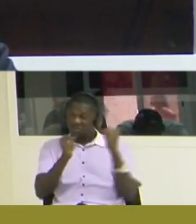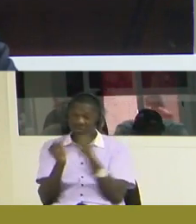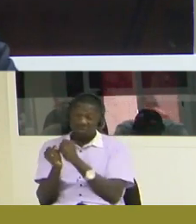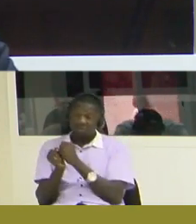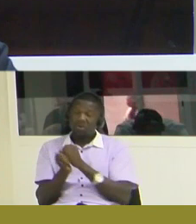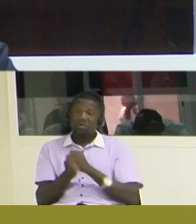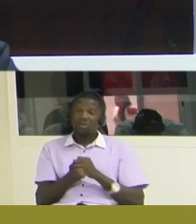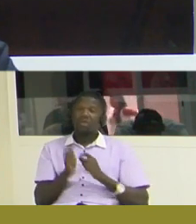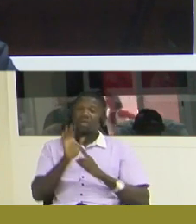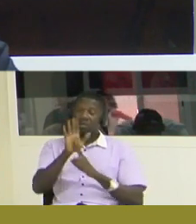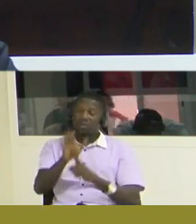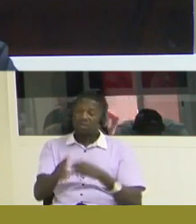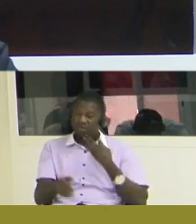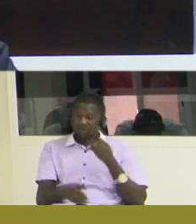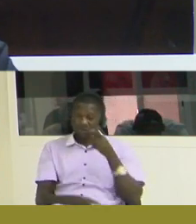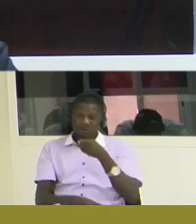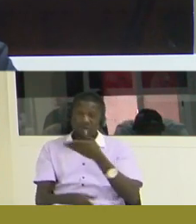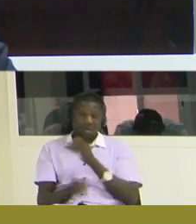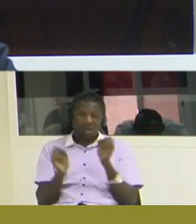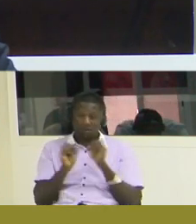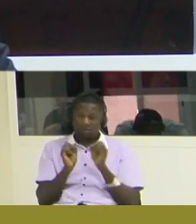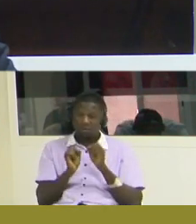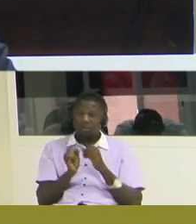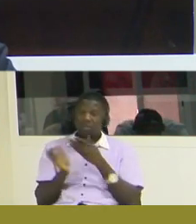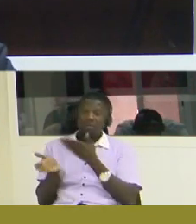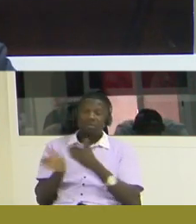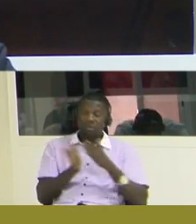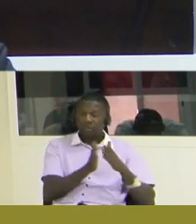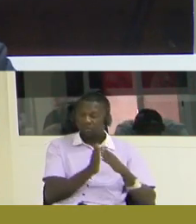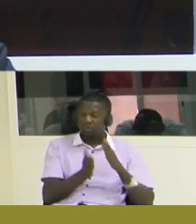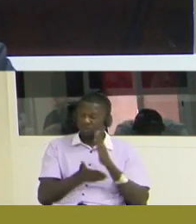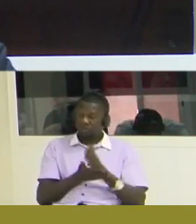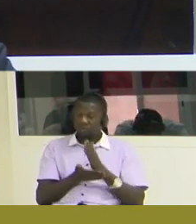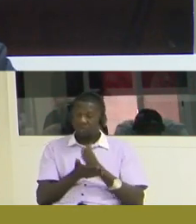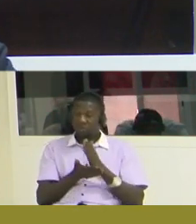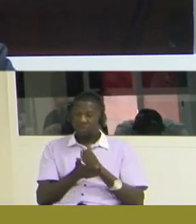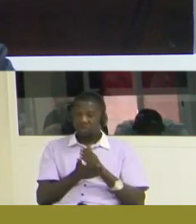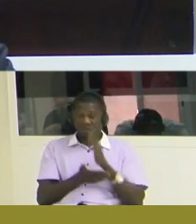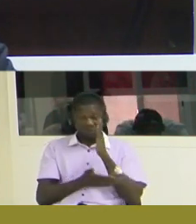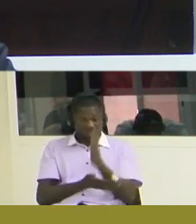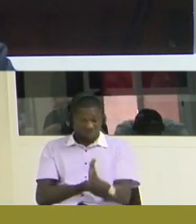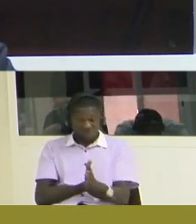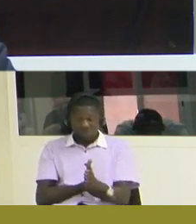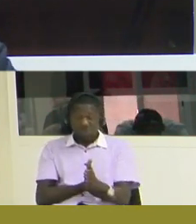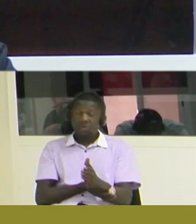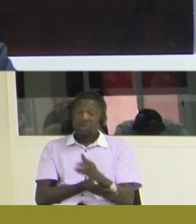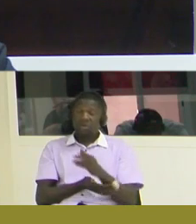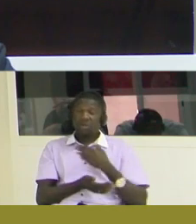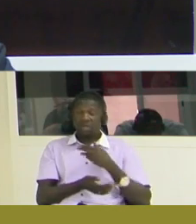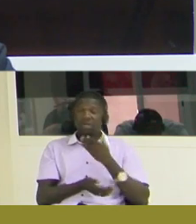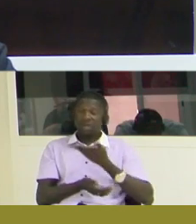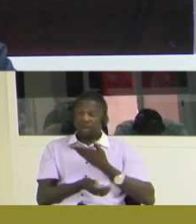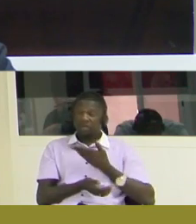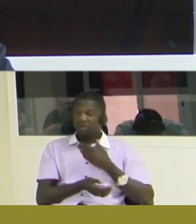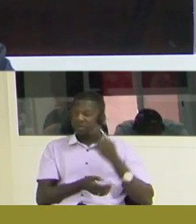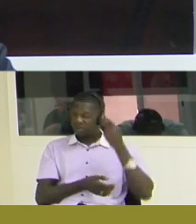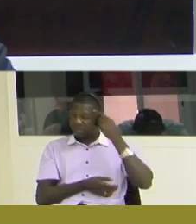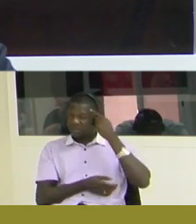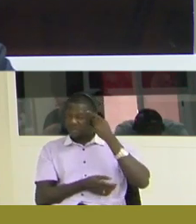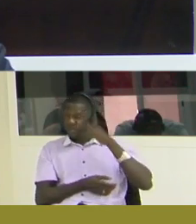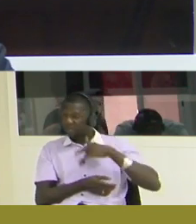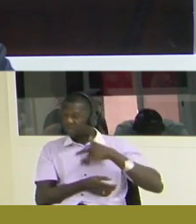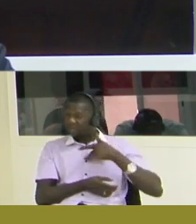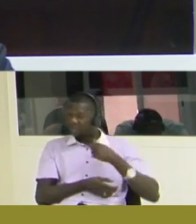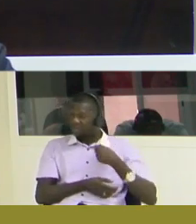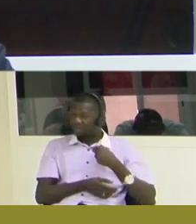if the plans were actually real and he did have that intention to